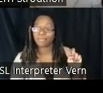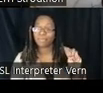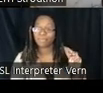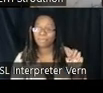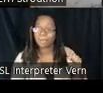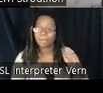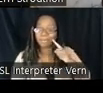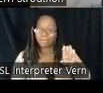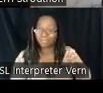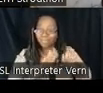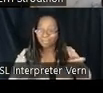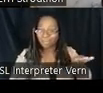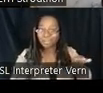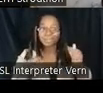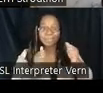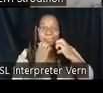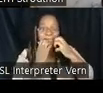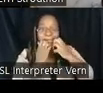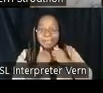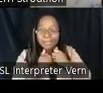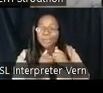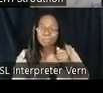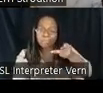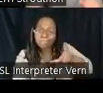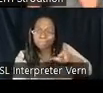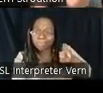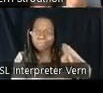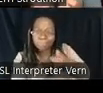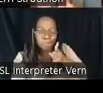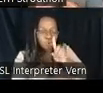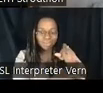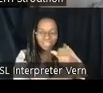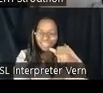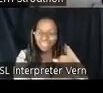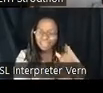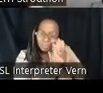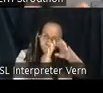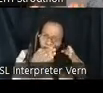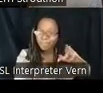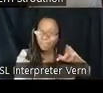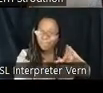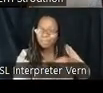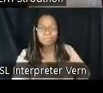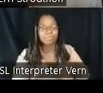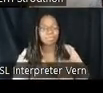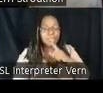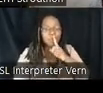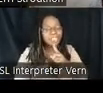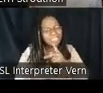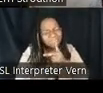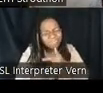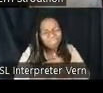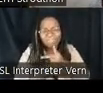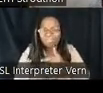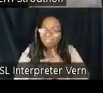with valuing, putting them first, making them the center of what's going on, with attention, paying careful attention to the